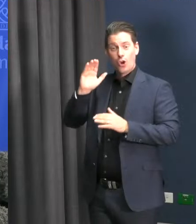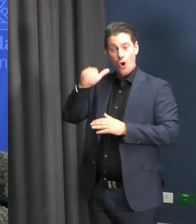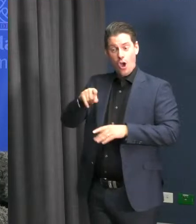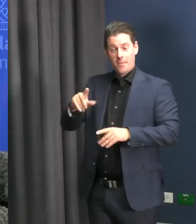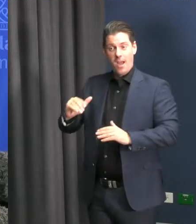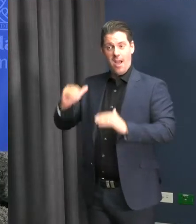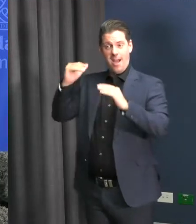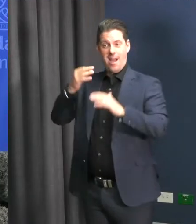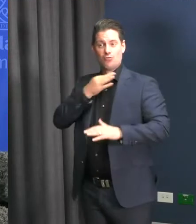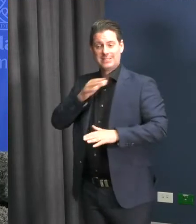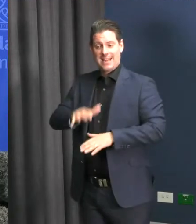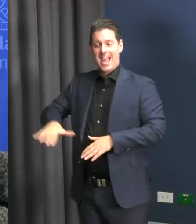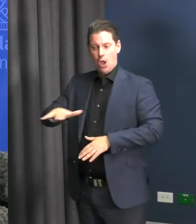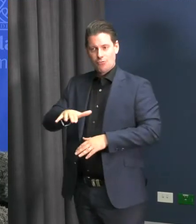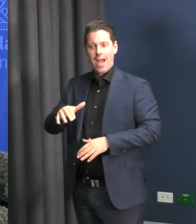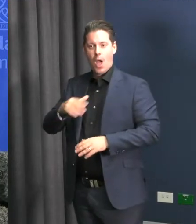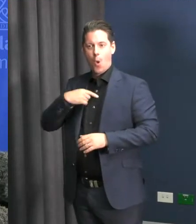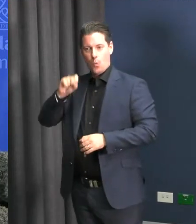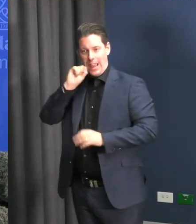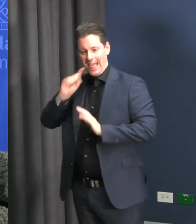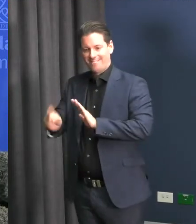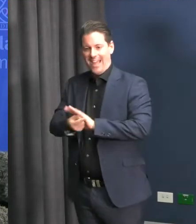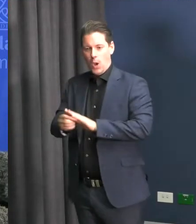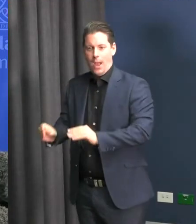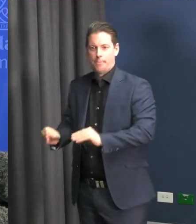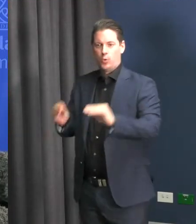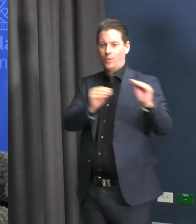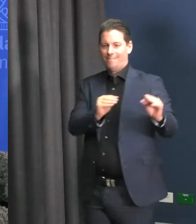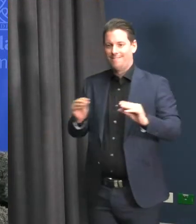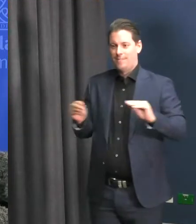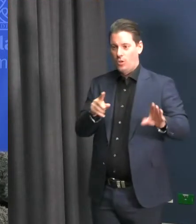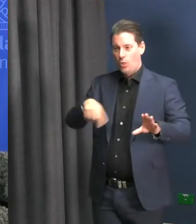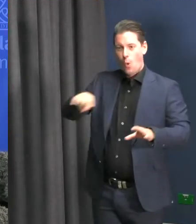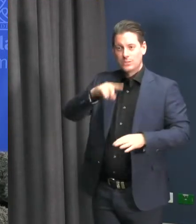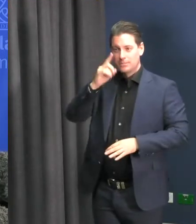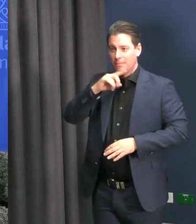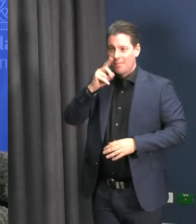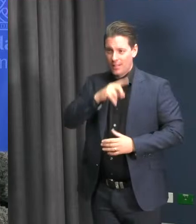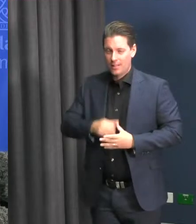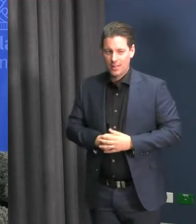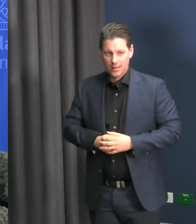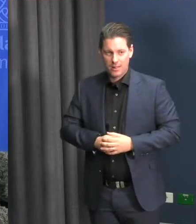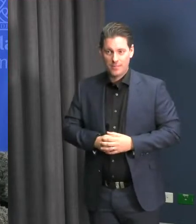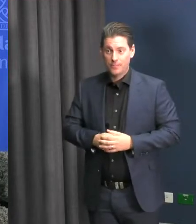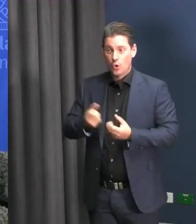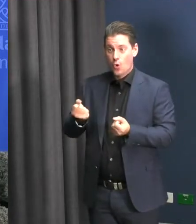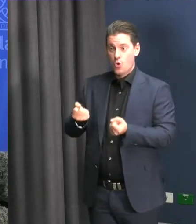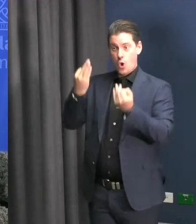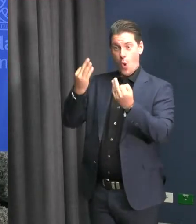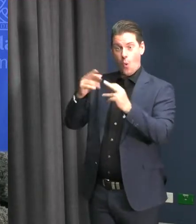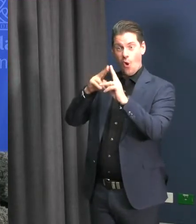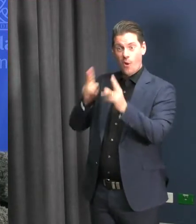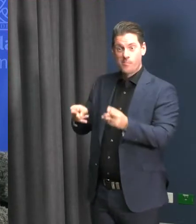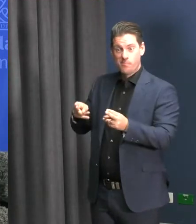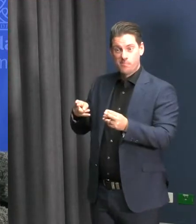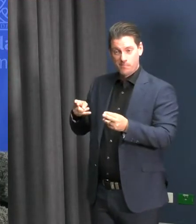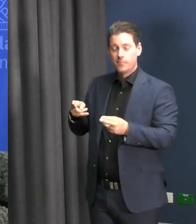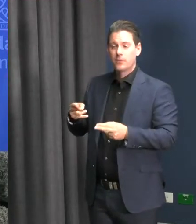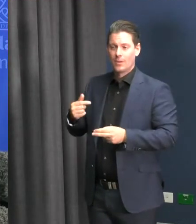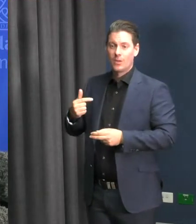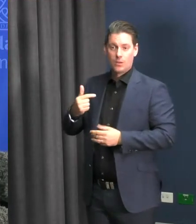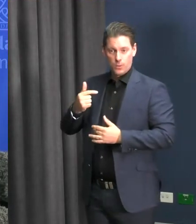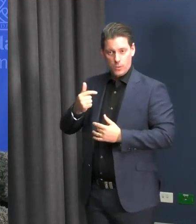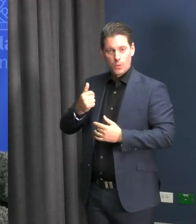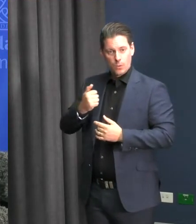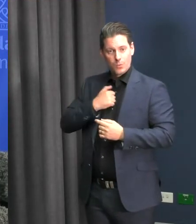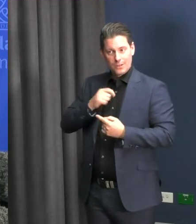and will be done during the course of the day. And in the case of those homeless, we continue to go and reach out